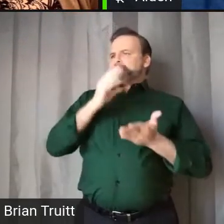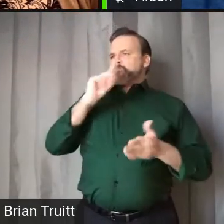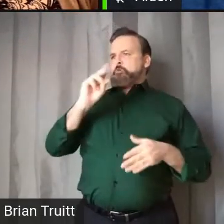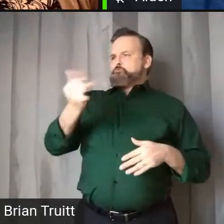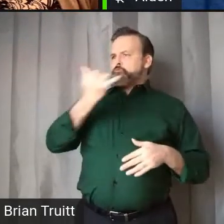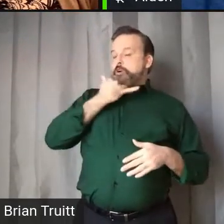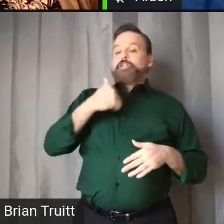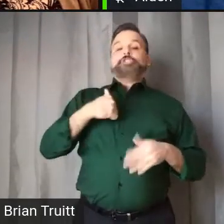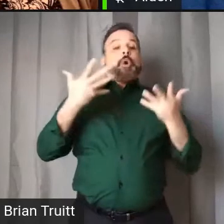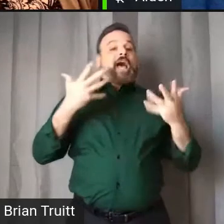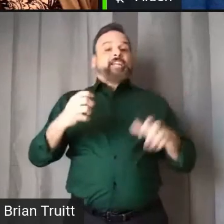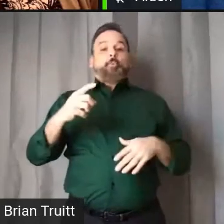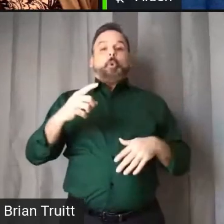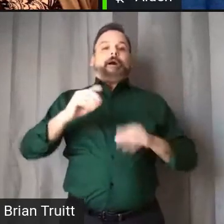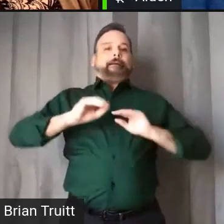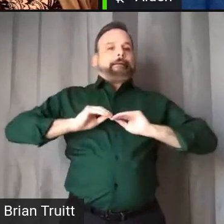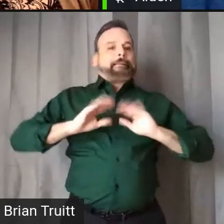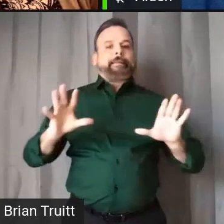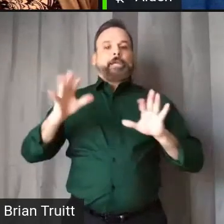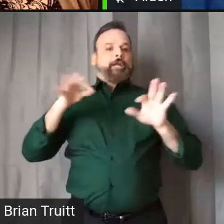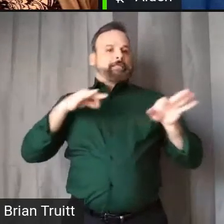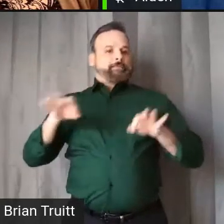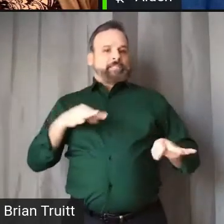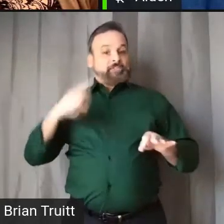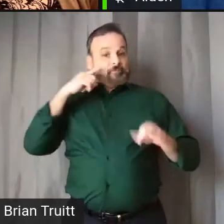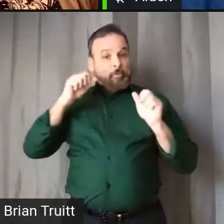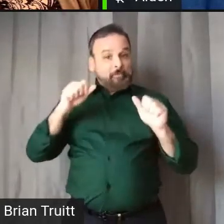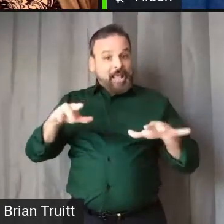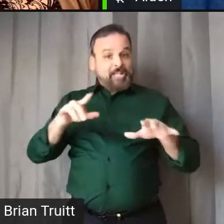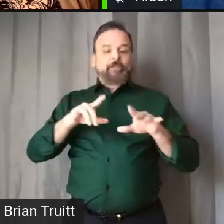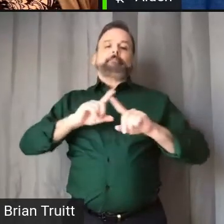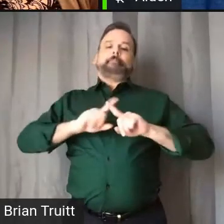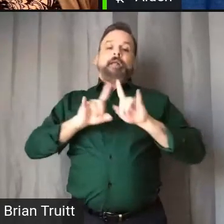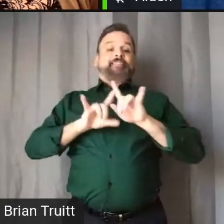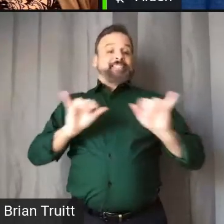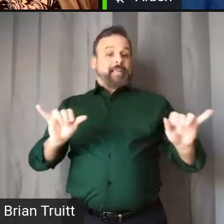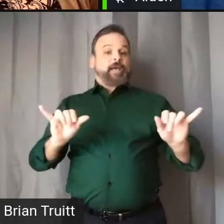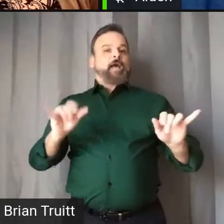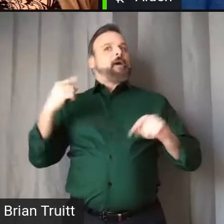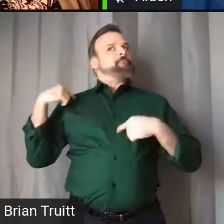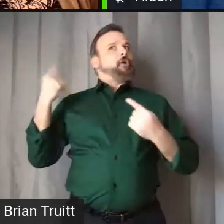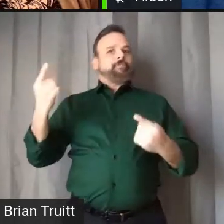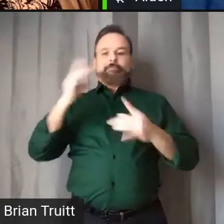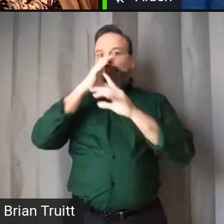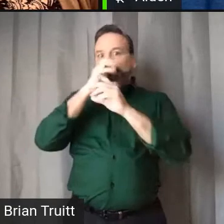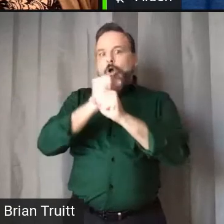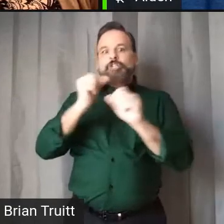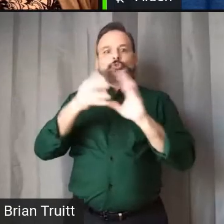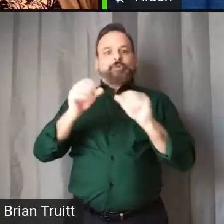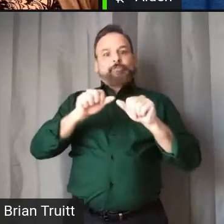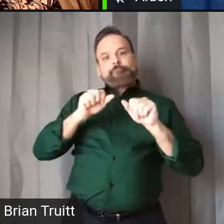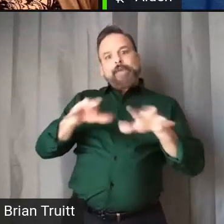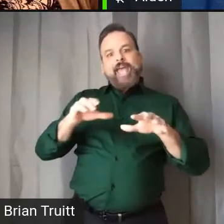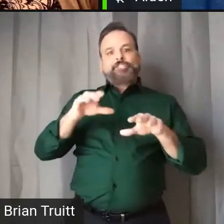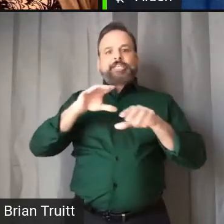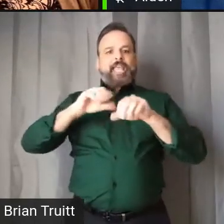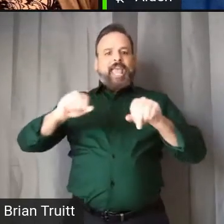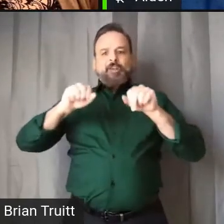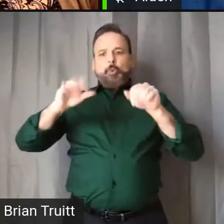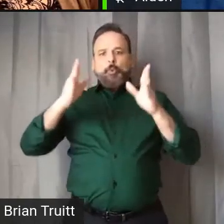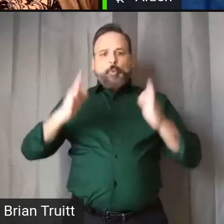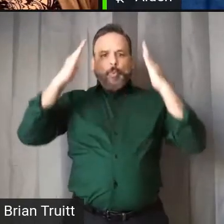black and white explanation for magic in that way. But at the same time, I've also always been drawn to stories of magic and wizards where it feels